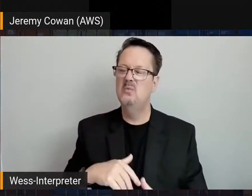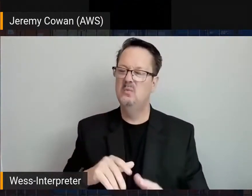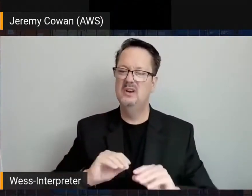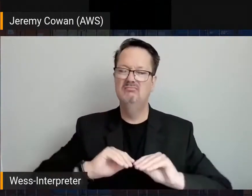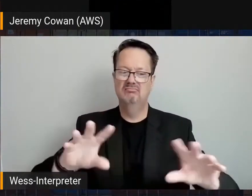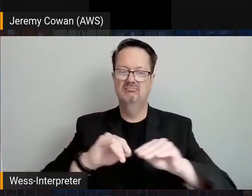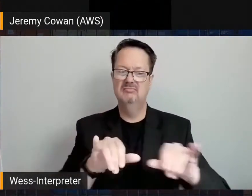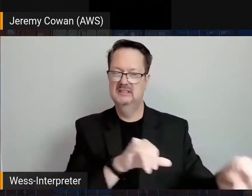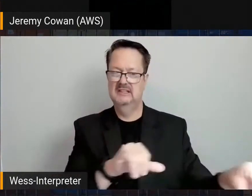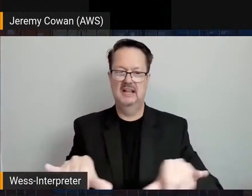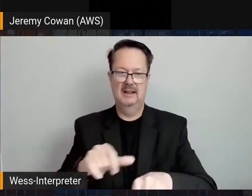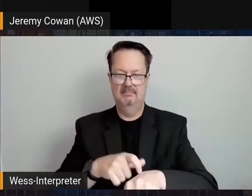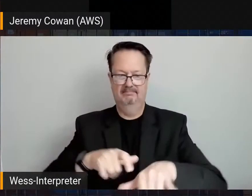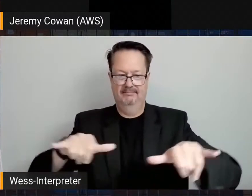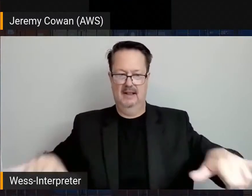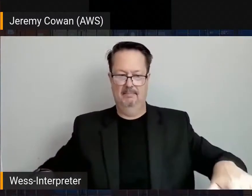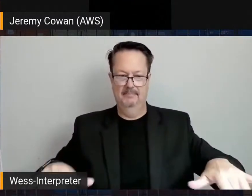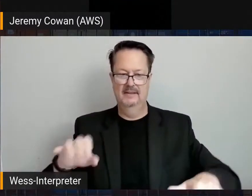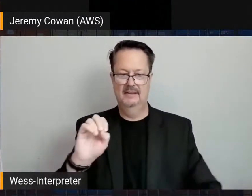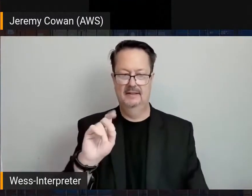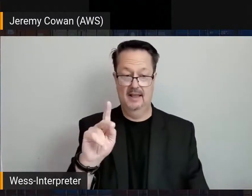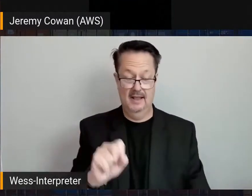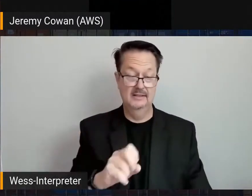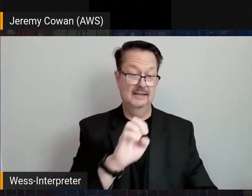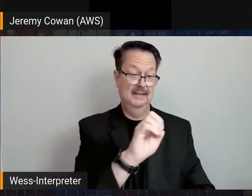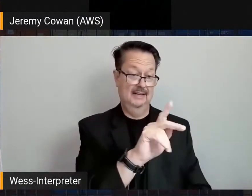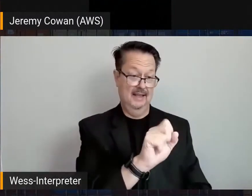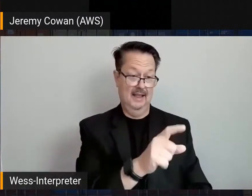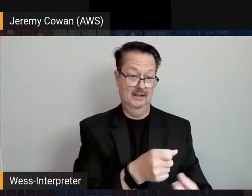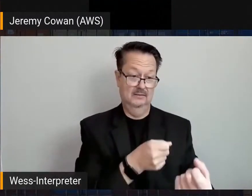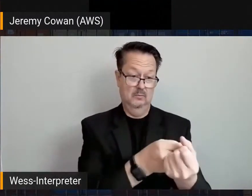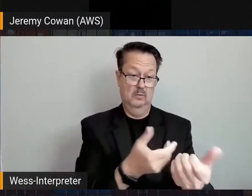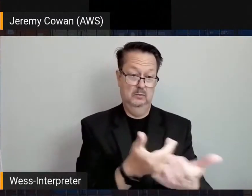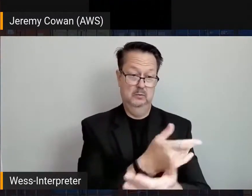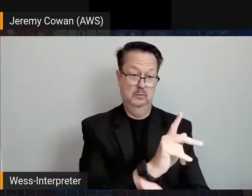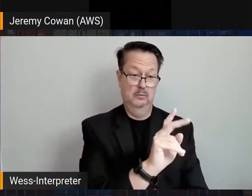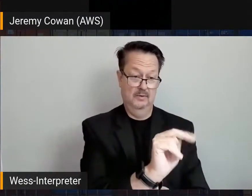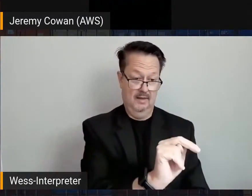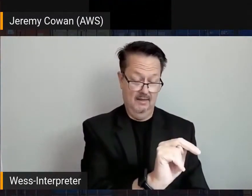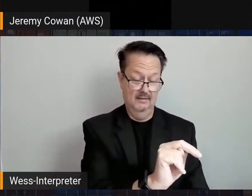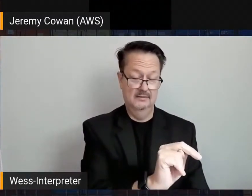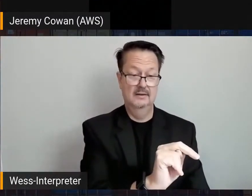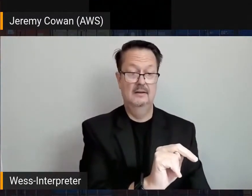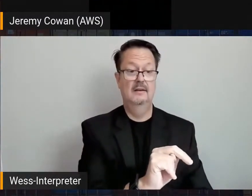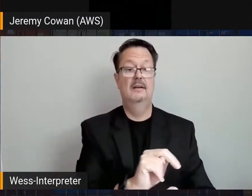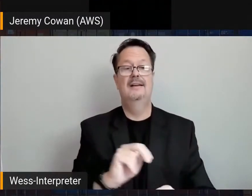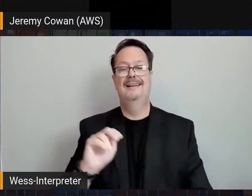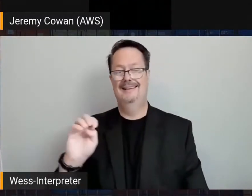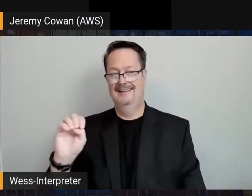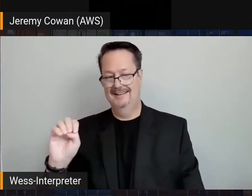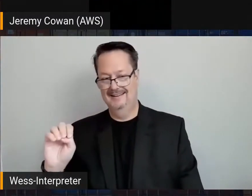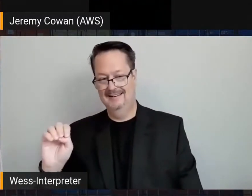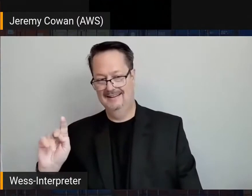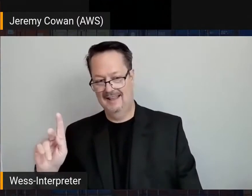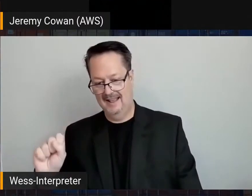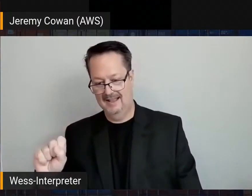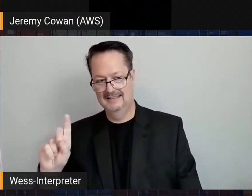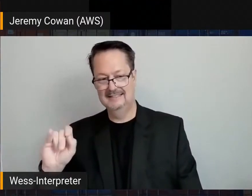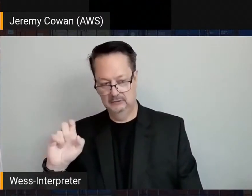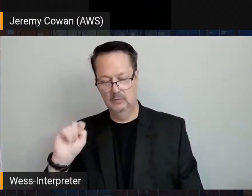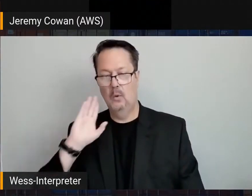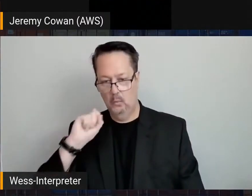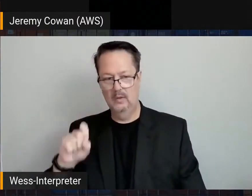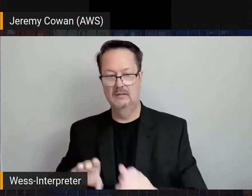EKS. So when EKS supports a new version of Kubernetes, EKS Distro will produce those